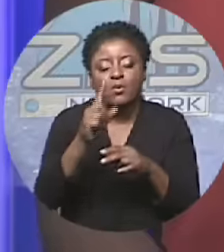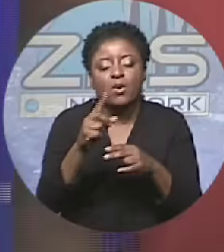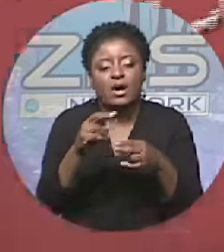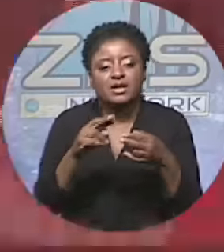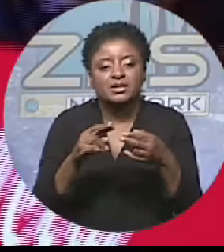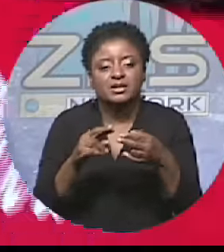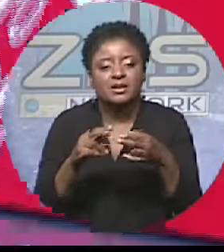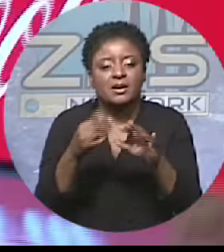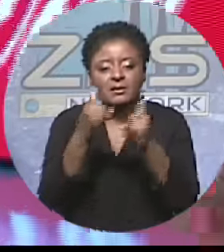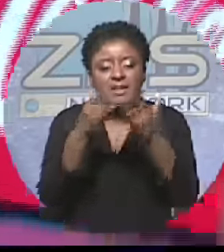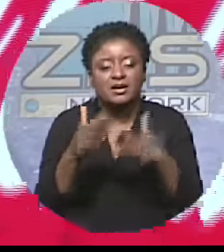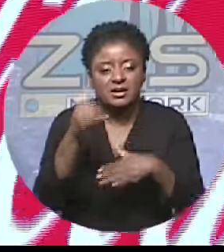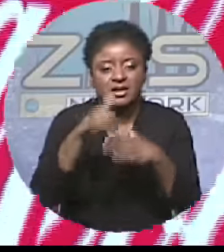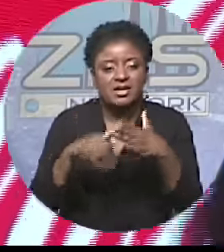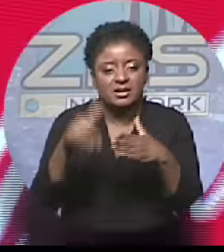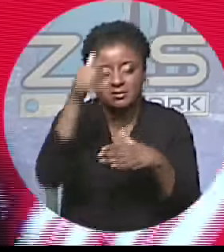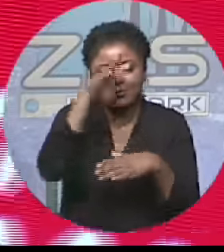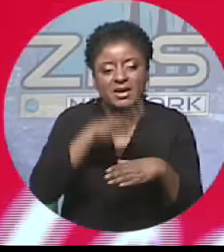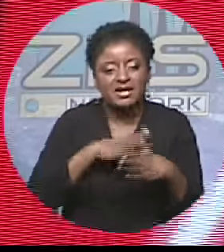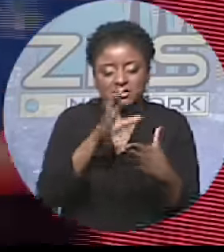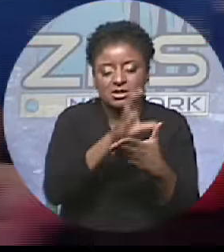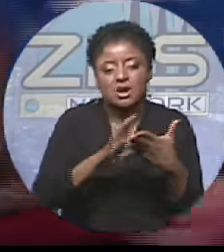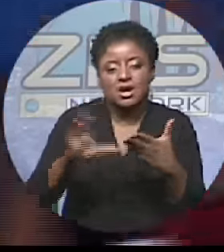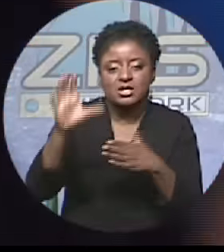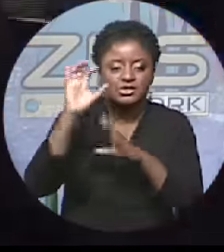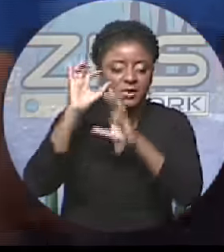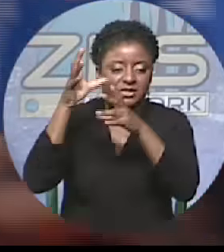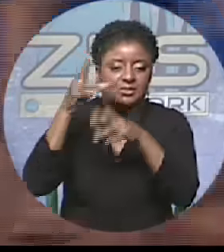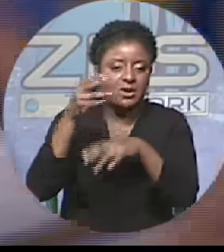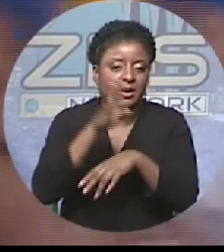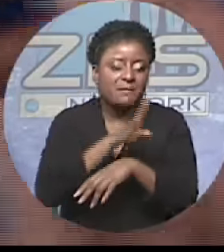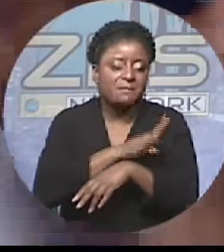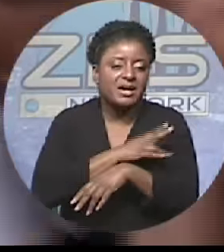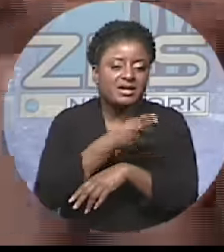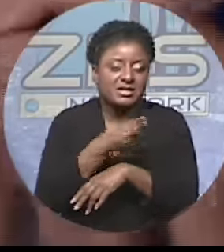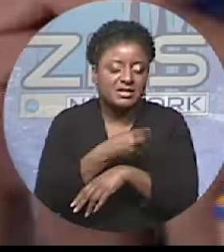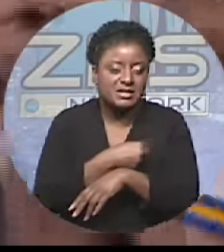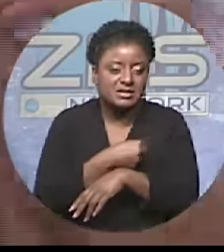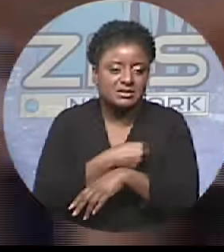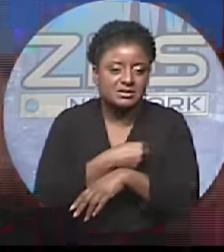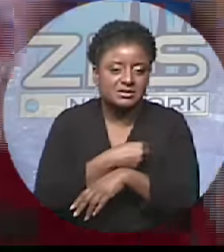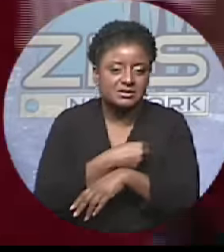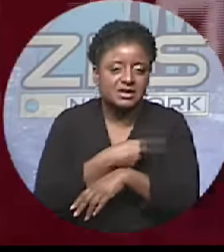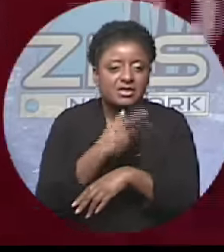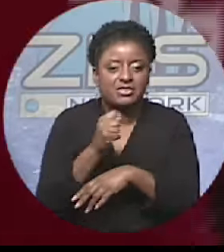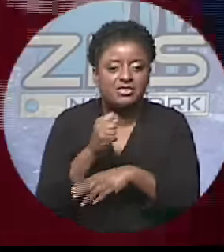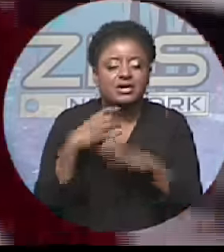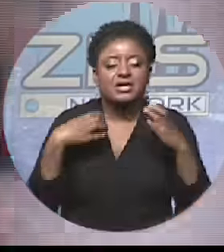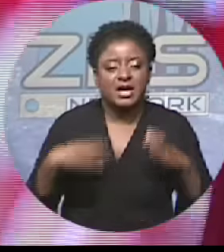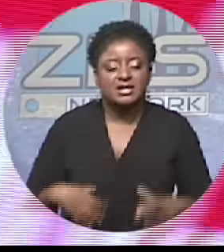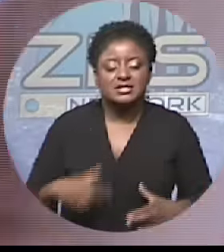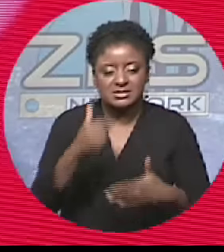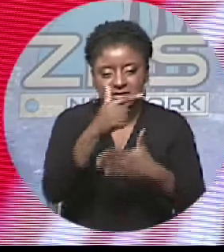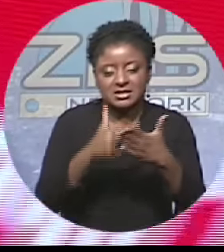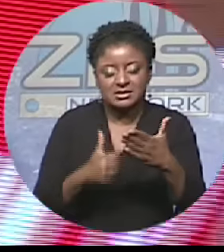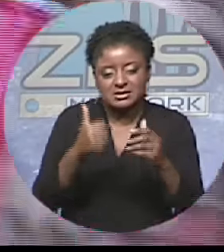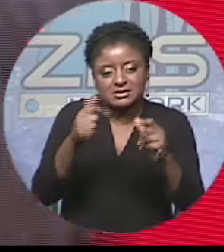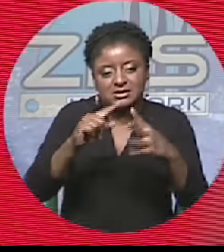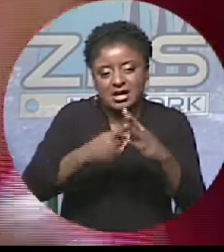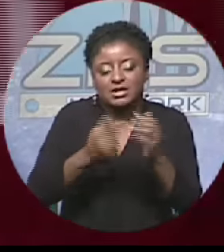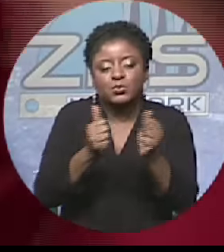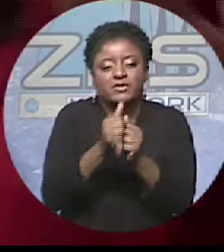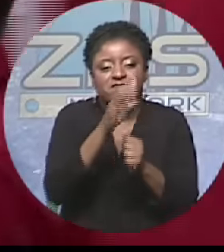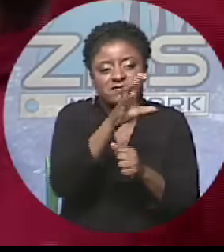Hield, is among the top runners for the Naismith Award. The candidates list, which started out with 50 players, was trimmed down to